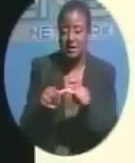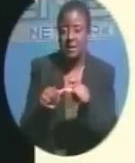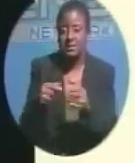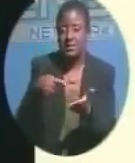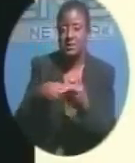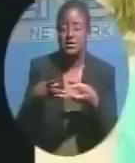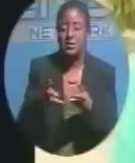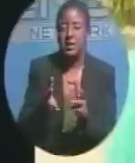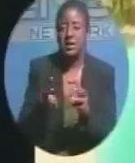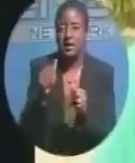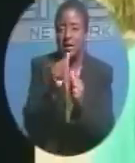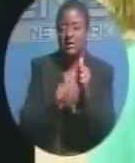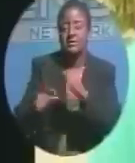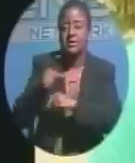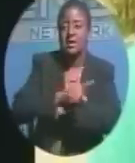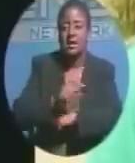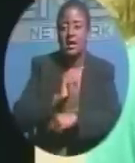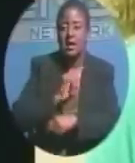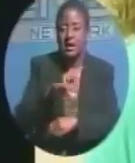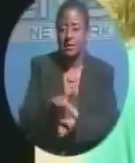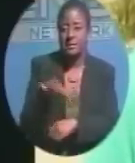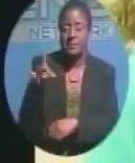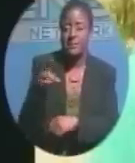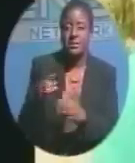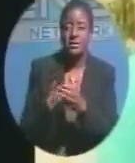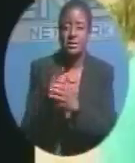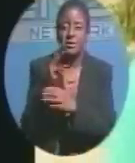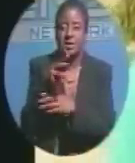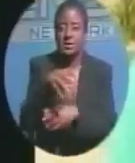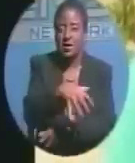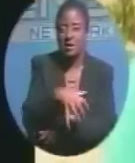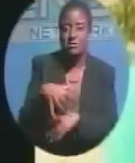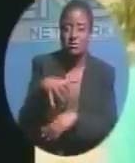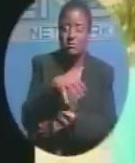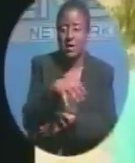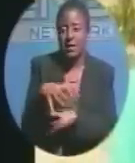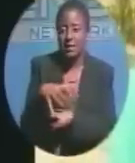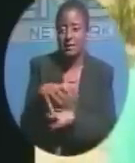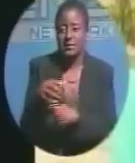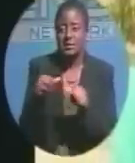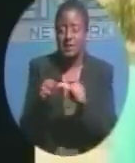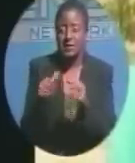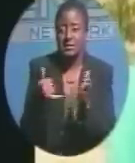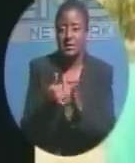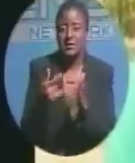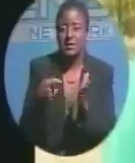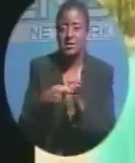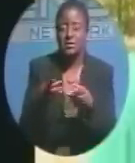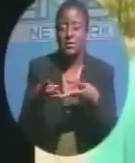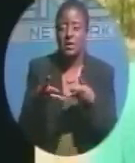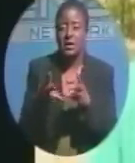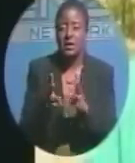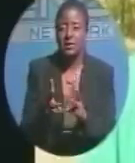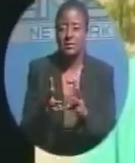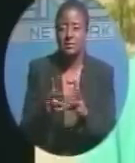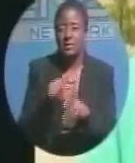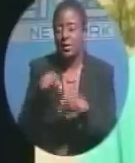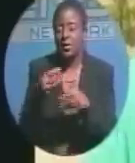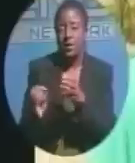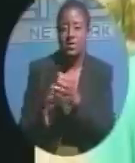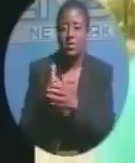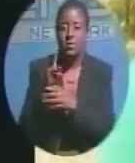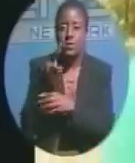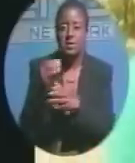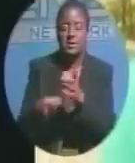I keep on pulling the weeds, keep on raking to keep it this way. Pulling the weeds as it spout up out the